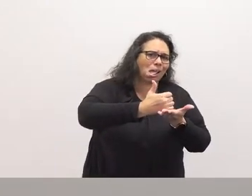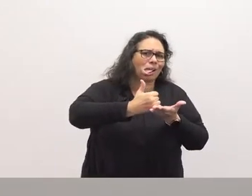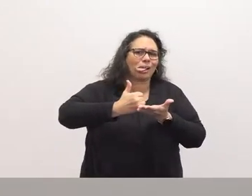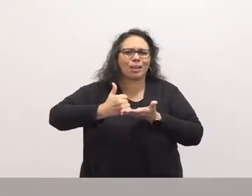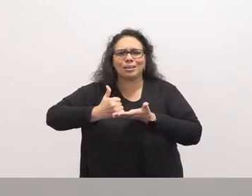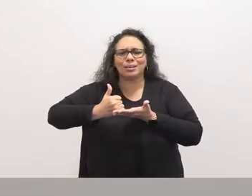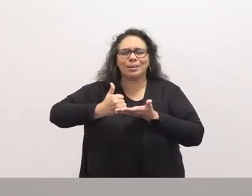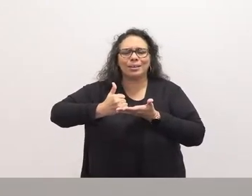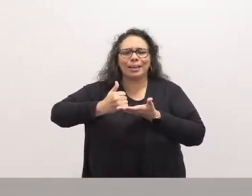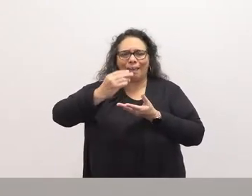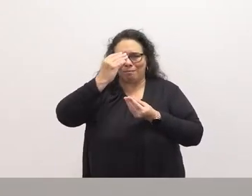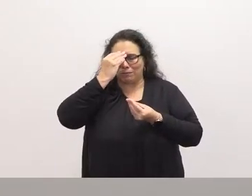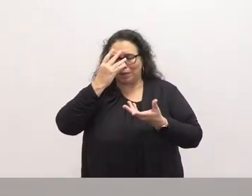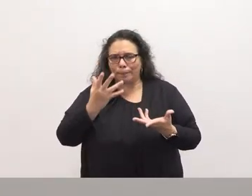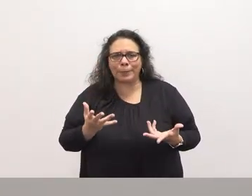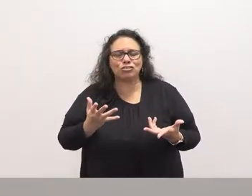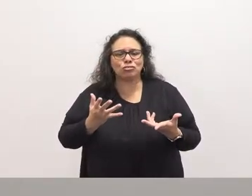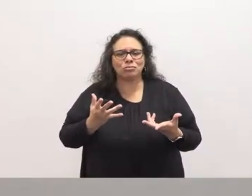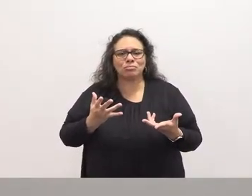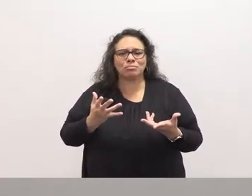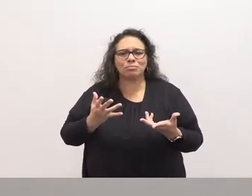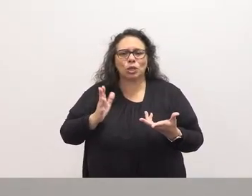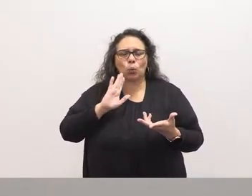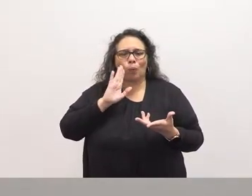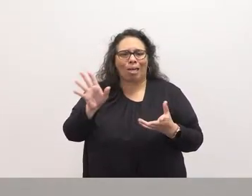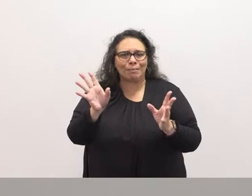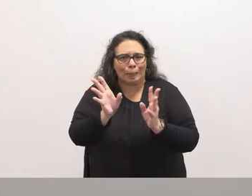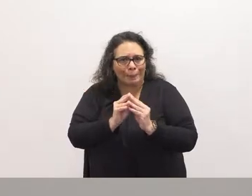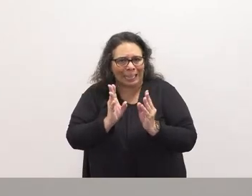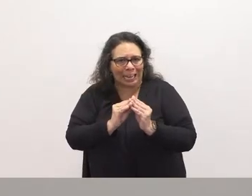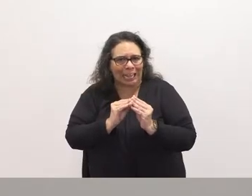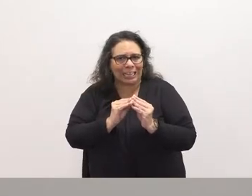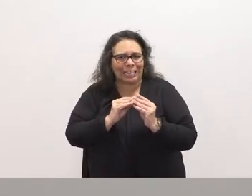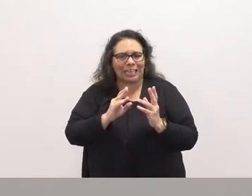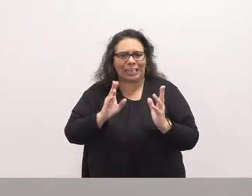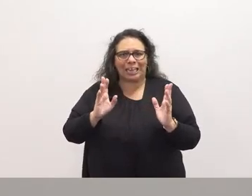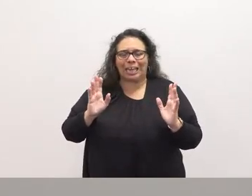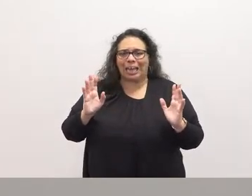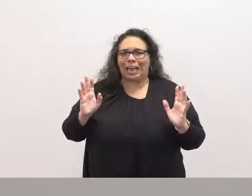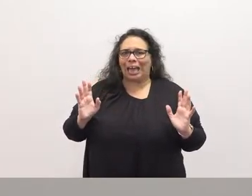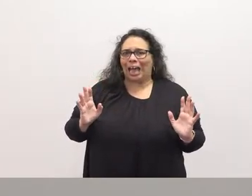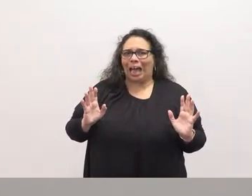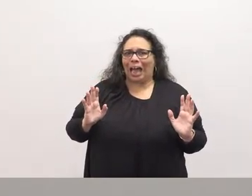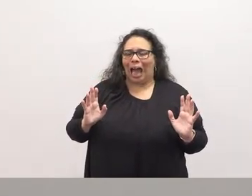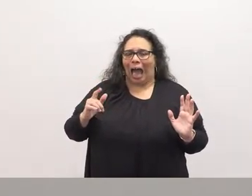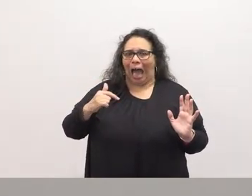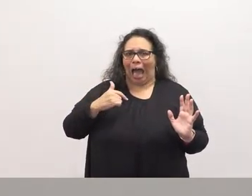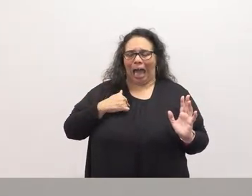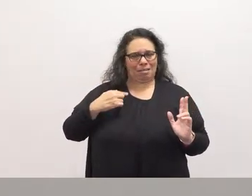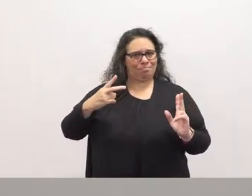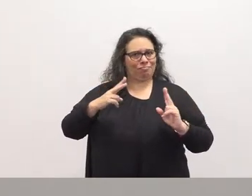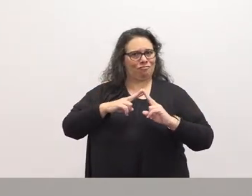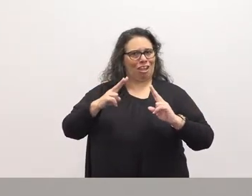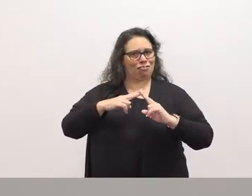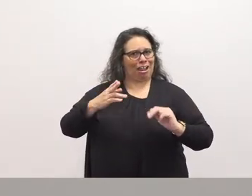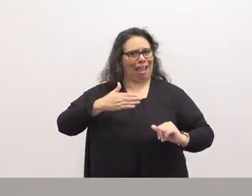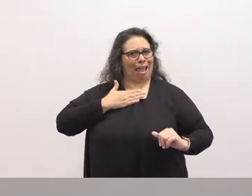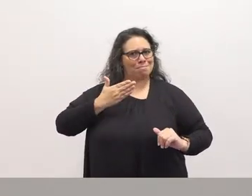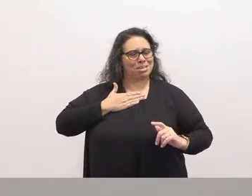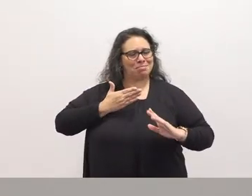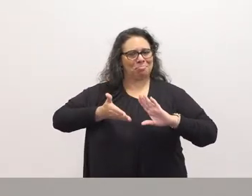meet. I should preface that by saying I'm very, very happy with the